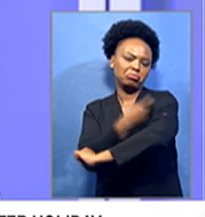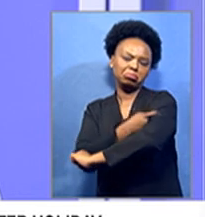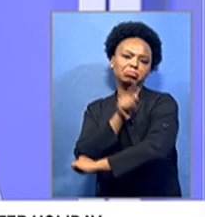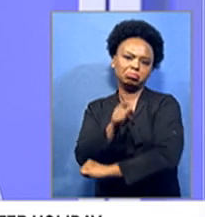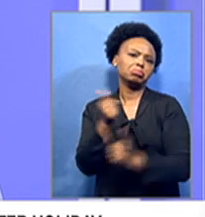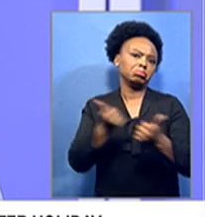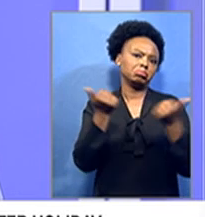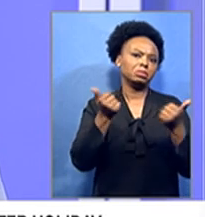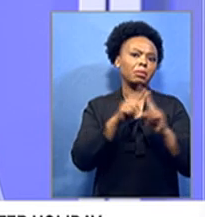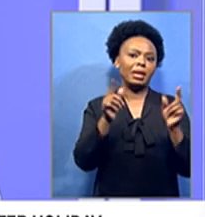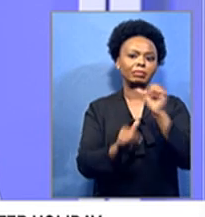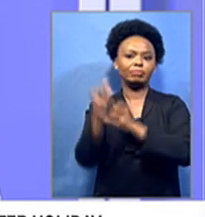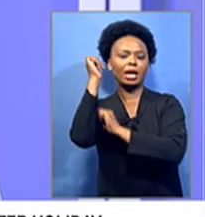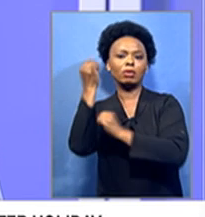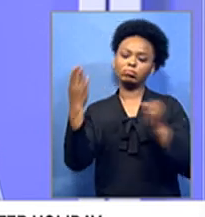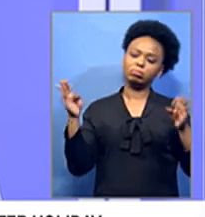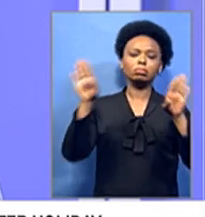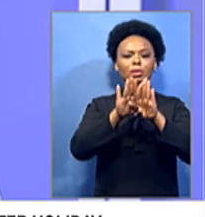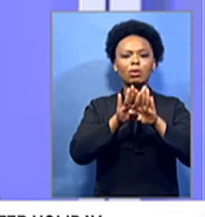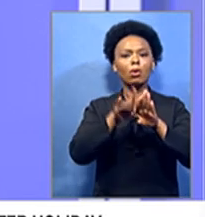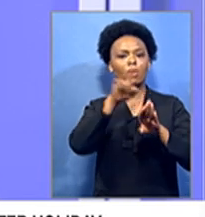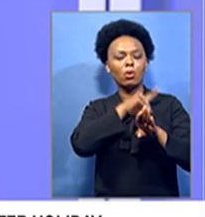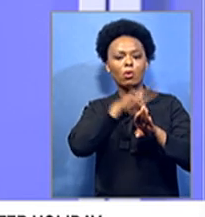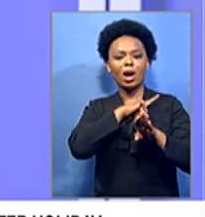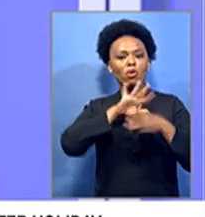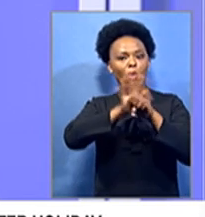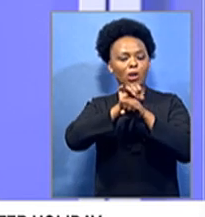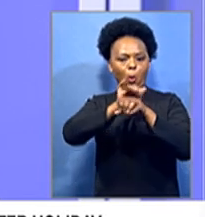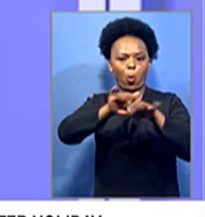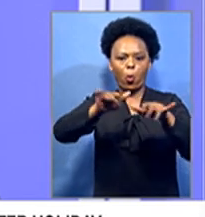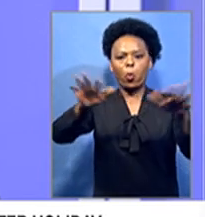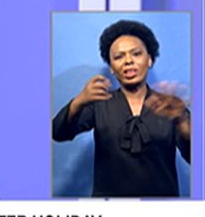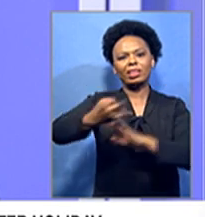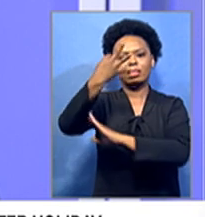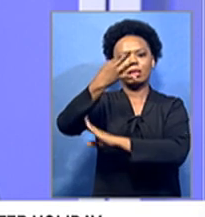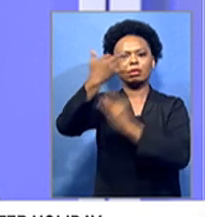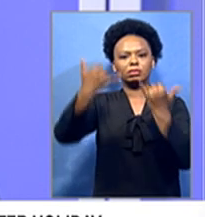going back into a big lockdown because the virus is spreading once again at a very,